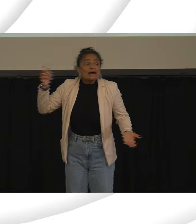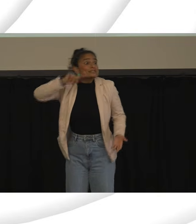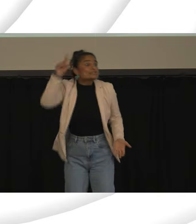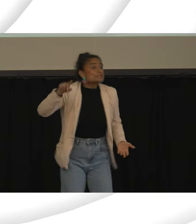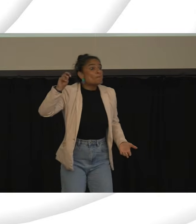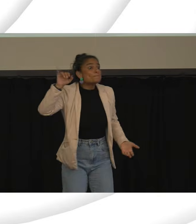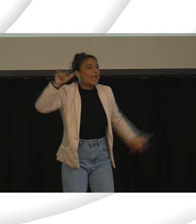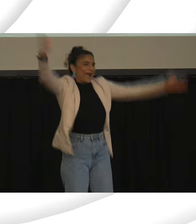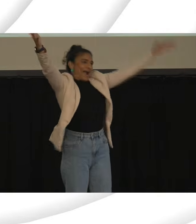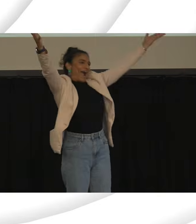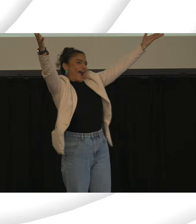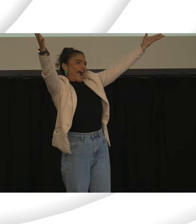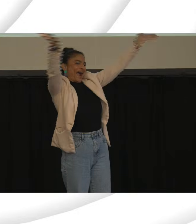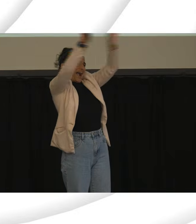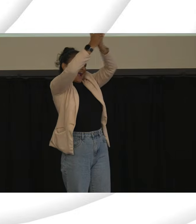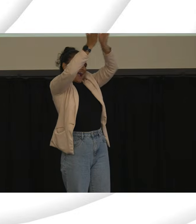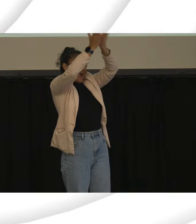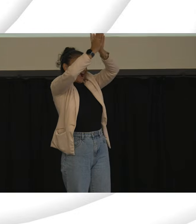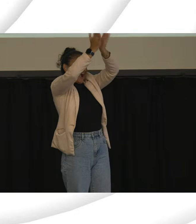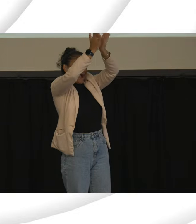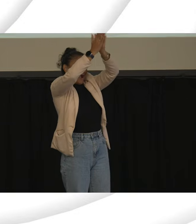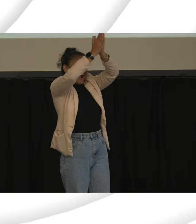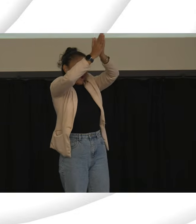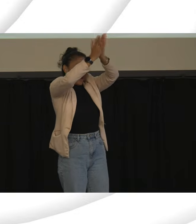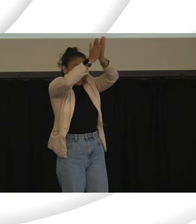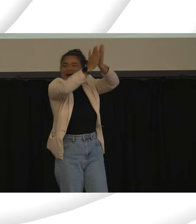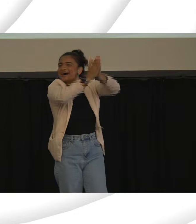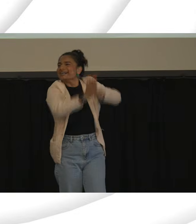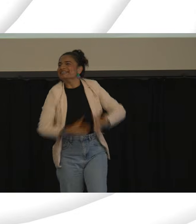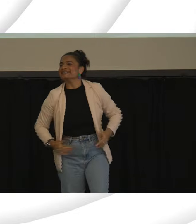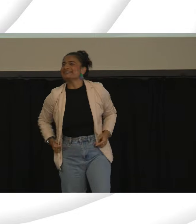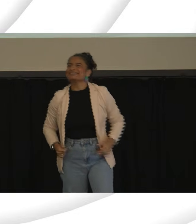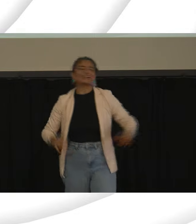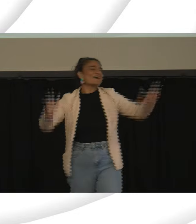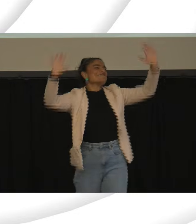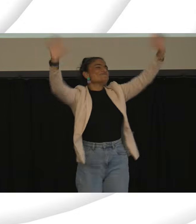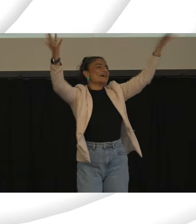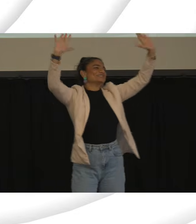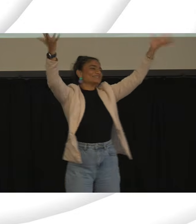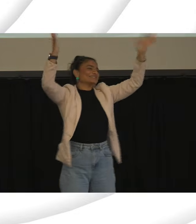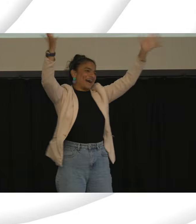it. Oh wait, Zamile, Mafuna. Oh, there we go.